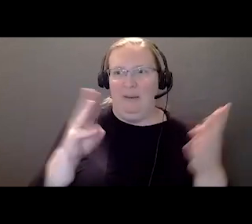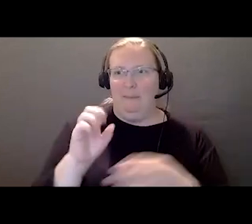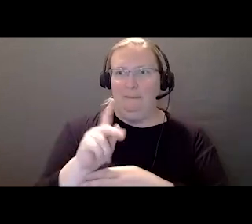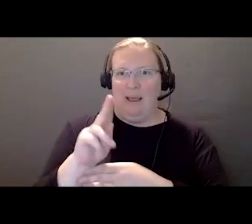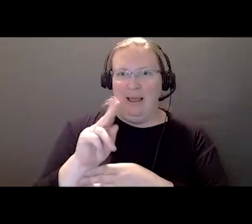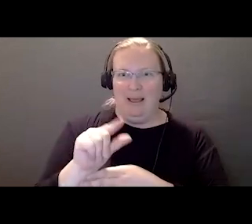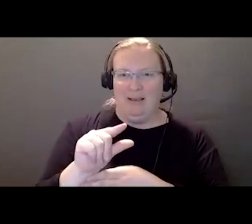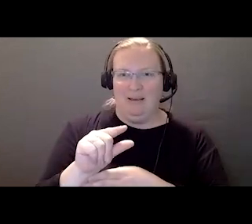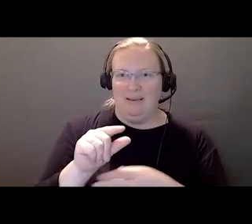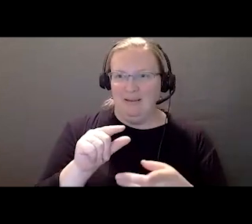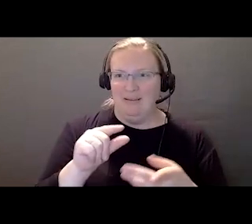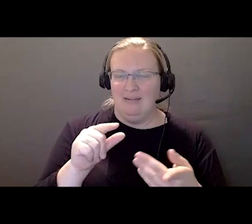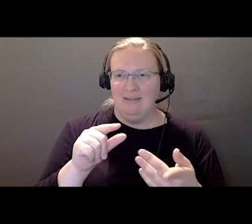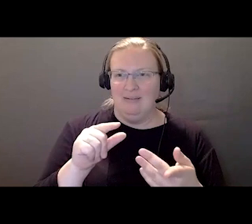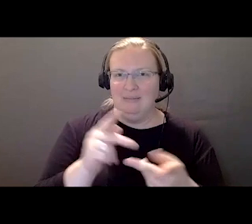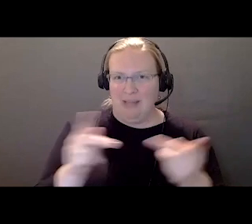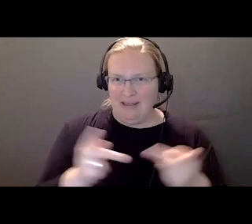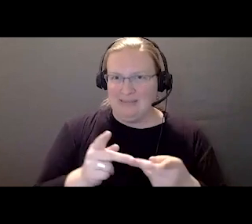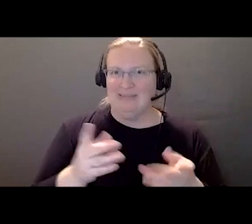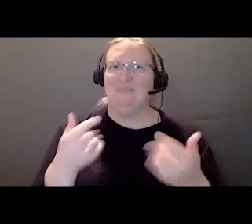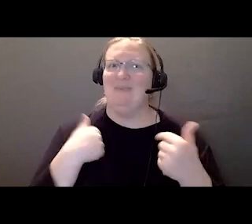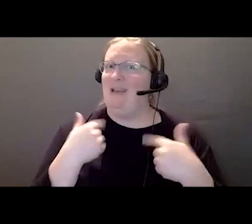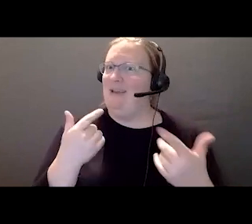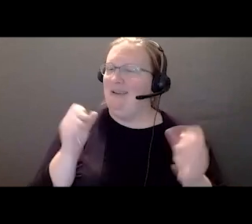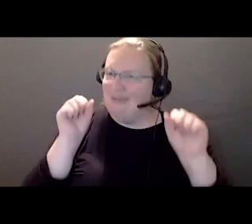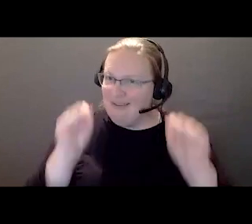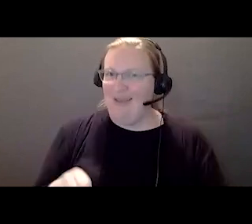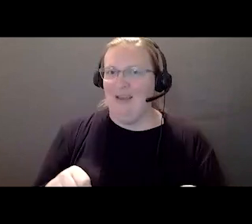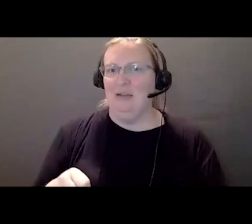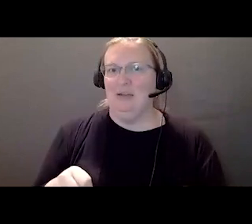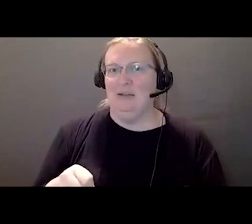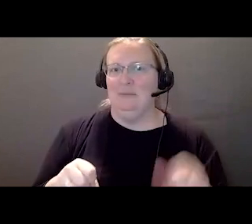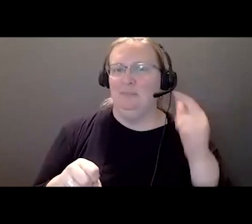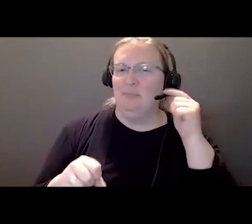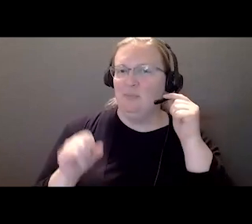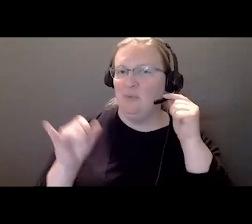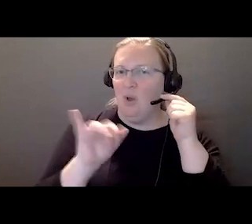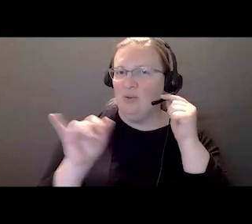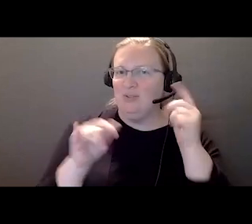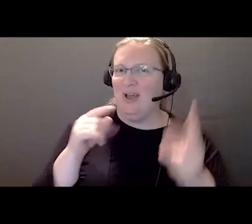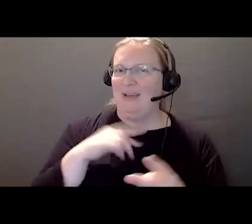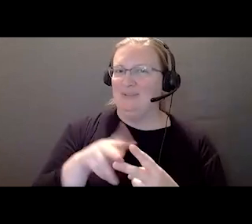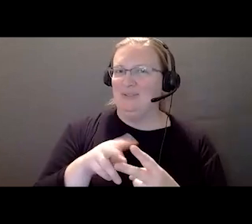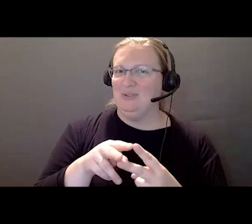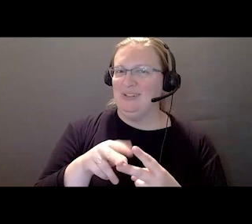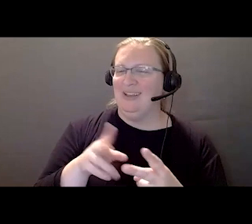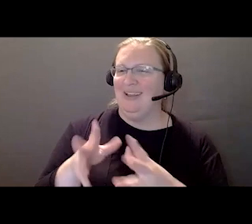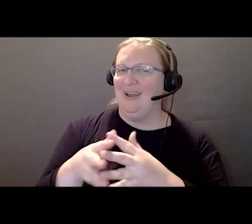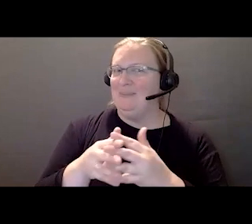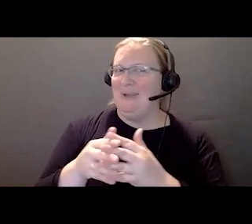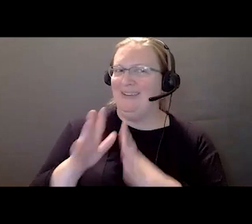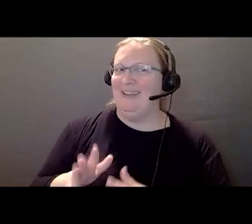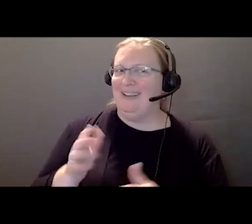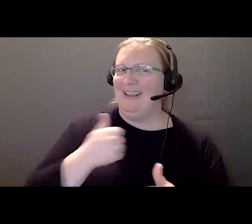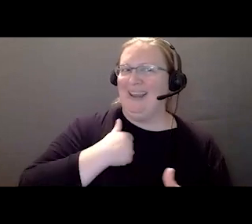Cakes. By the way, Doug, I'm a dual citizen, so I can come work for you.